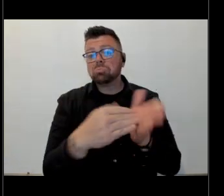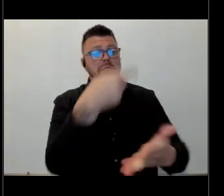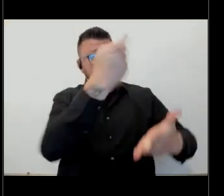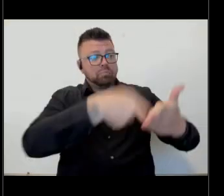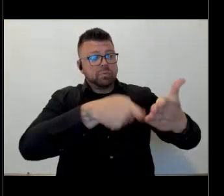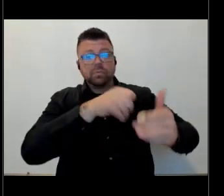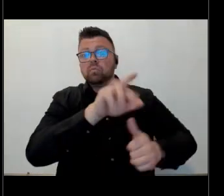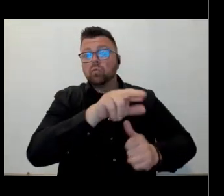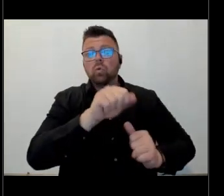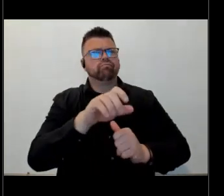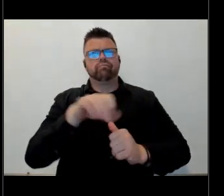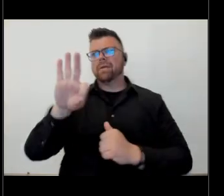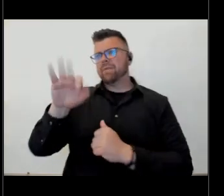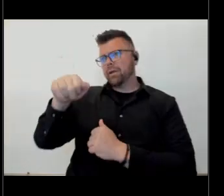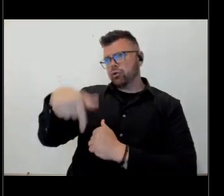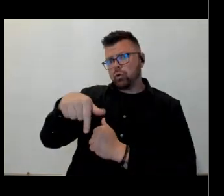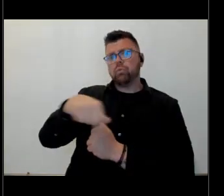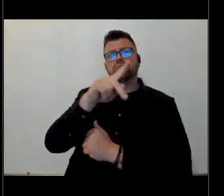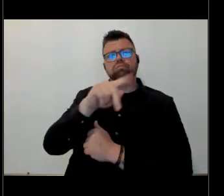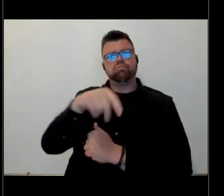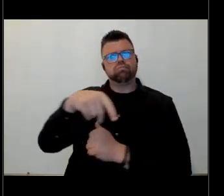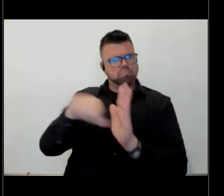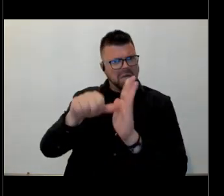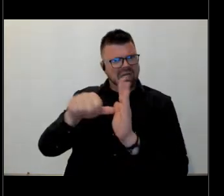Asked Questions page on HUD's website.